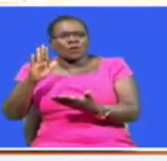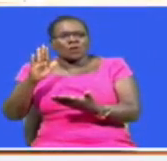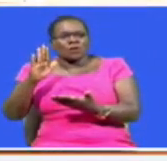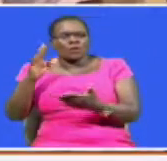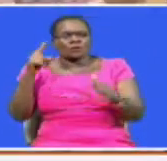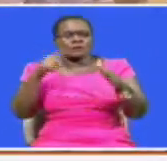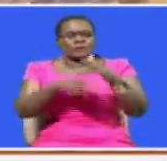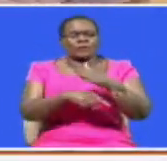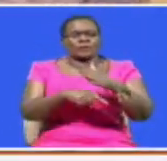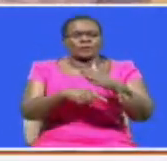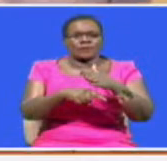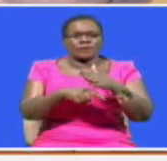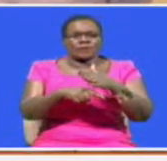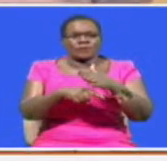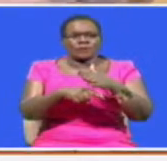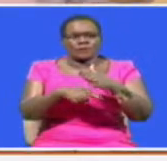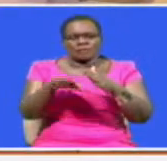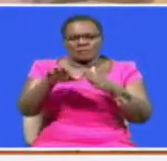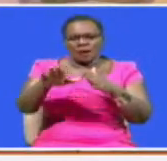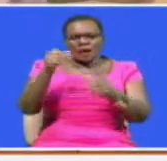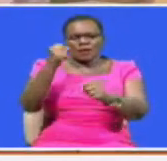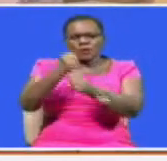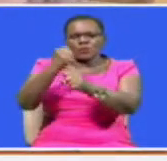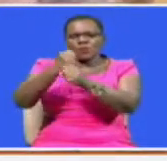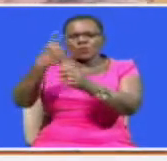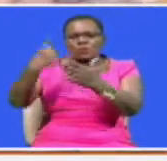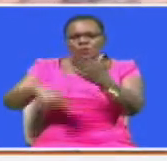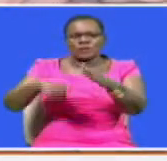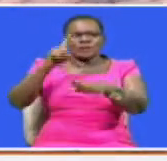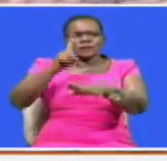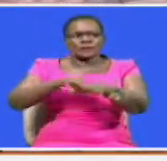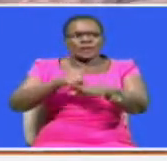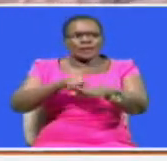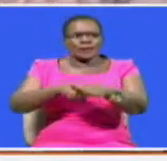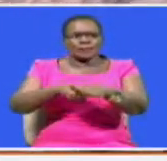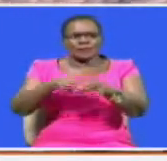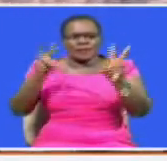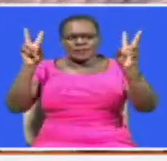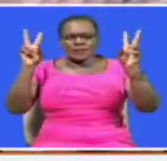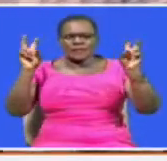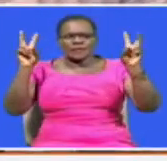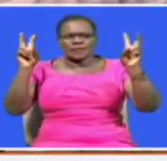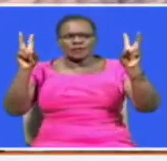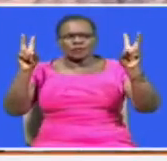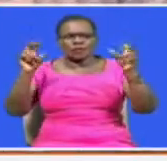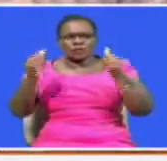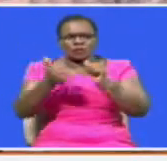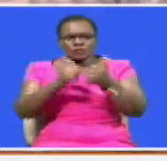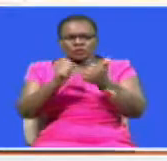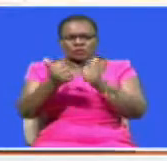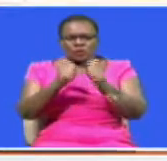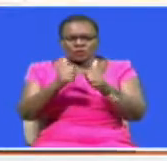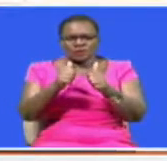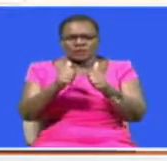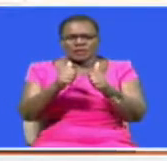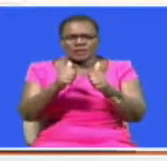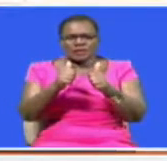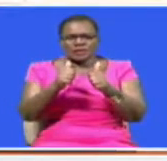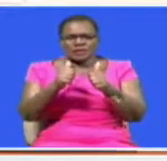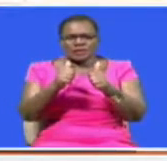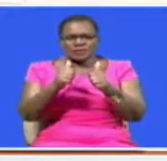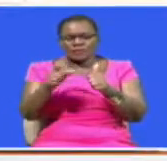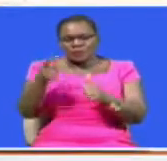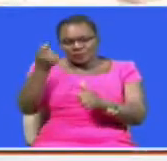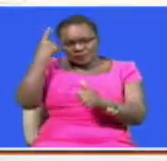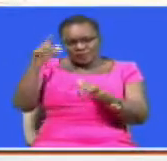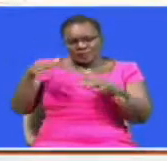depths of what they are supposed to do when it comes into the matters of sports science in sports, because you realize